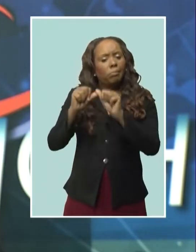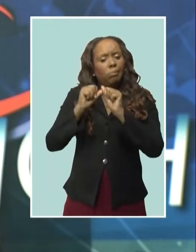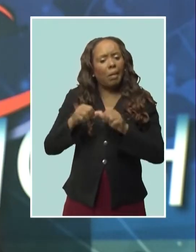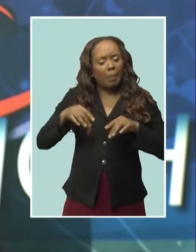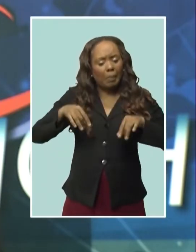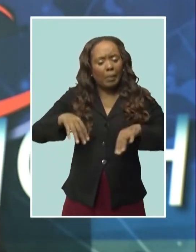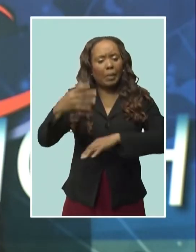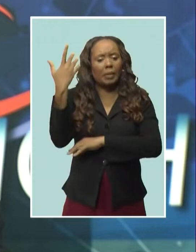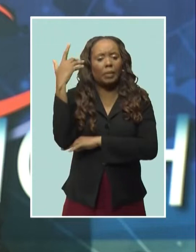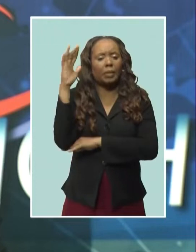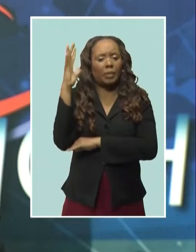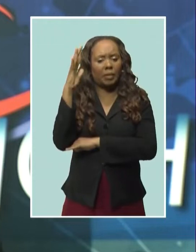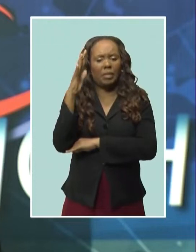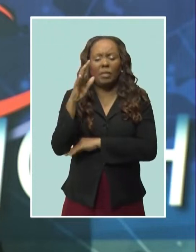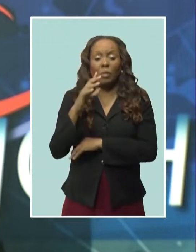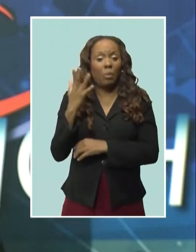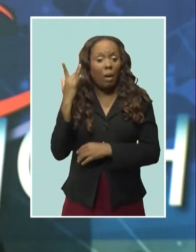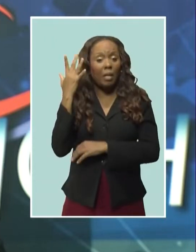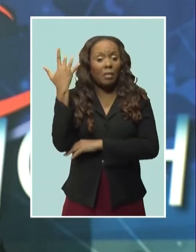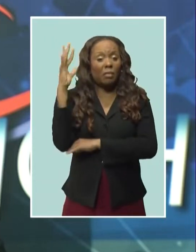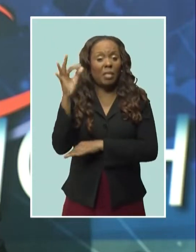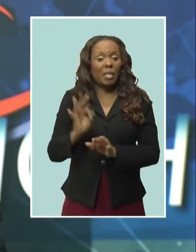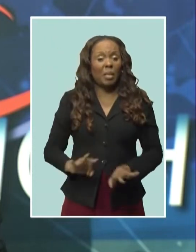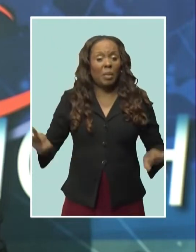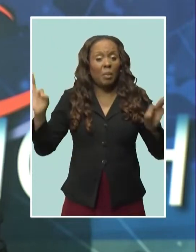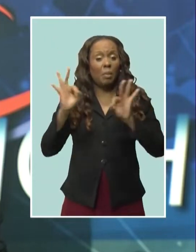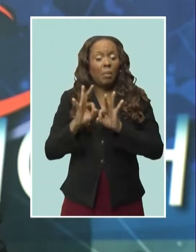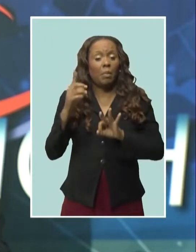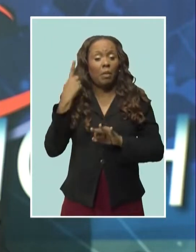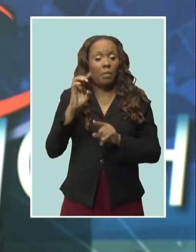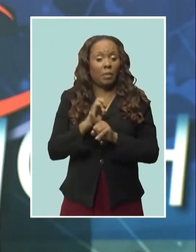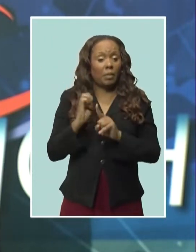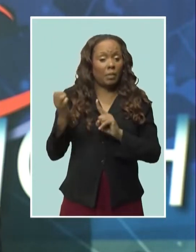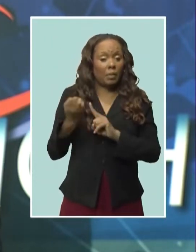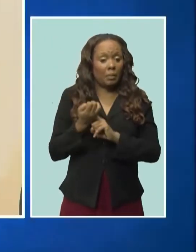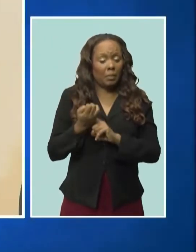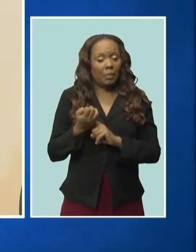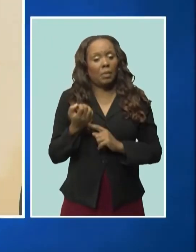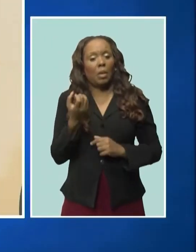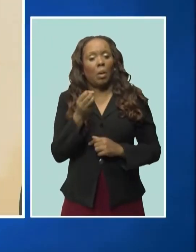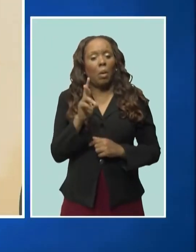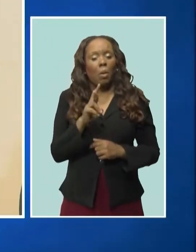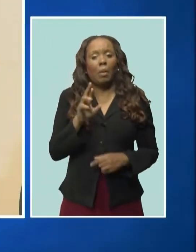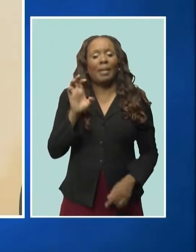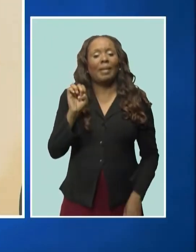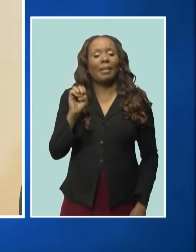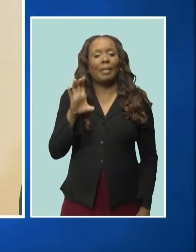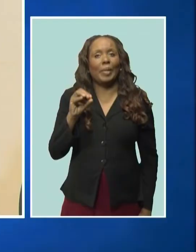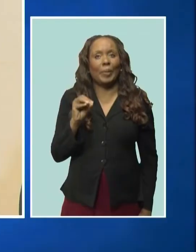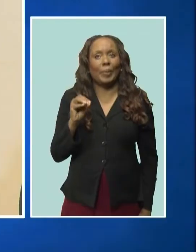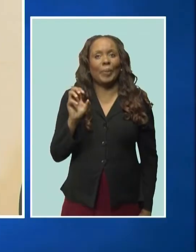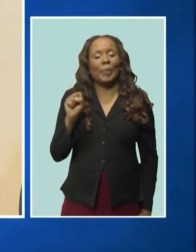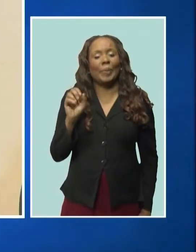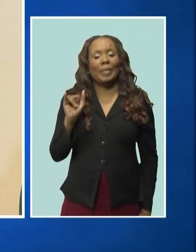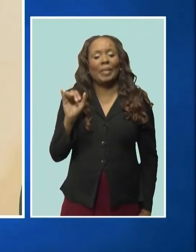He says trees play an important role in the ecosystem. We have